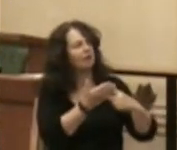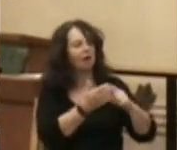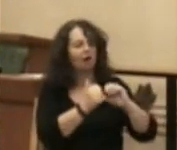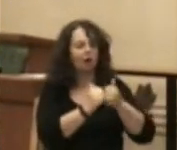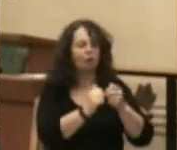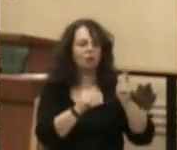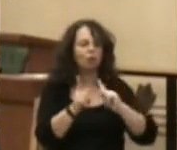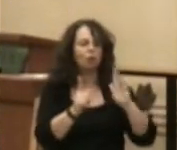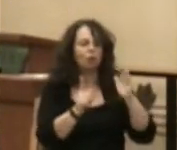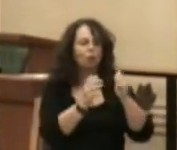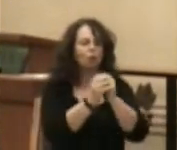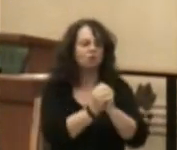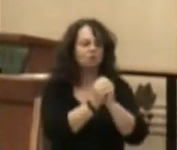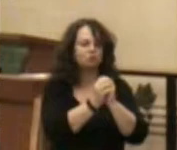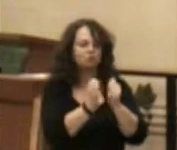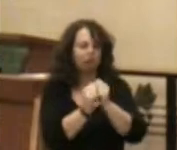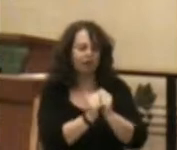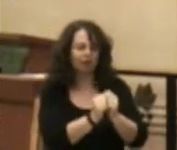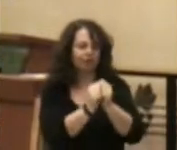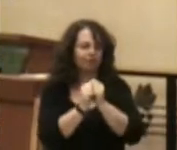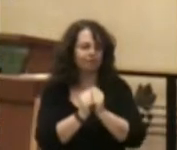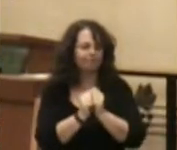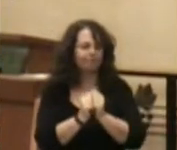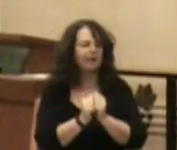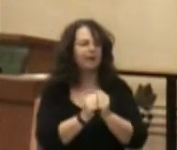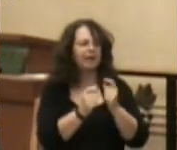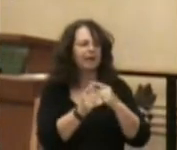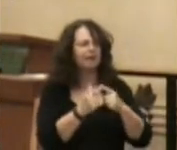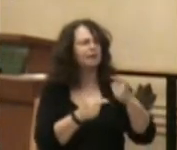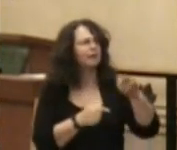During this 40-day chat, God sees